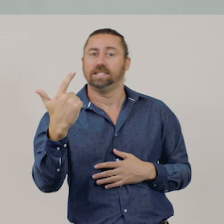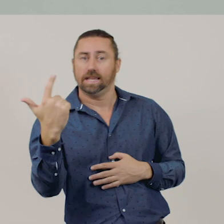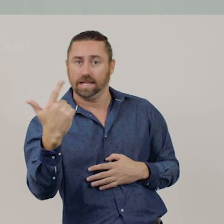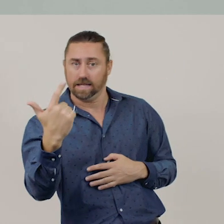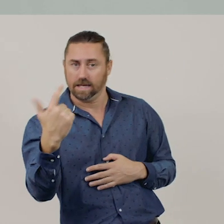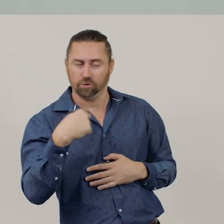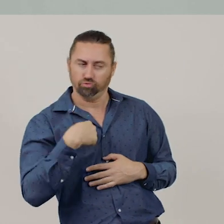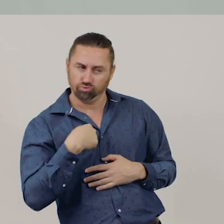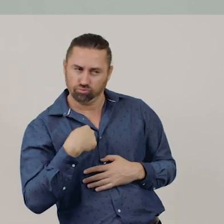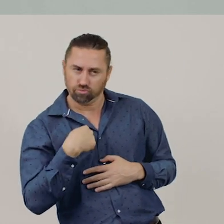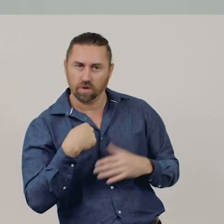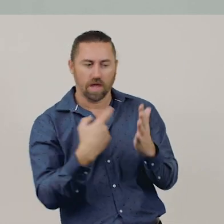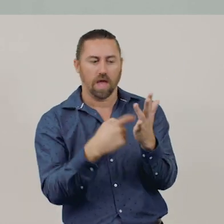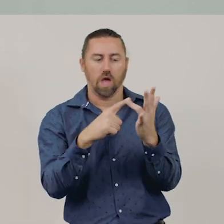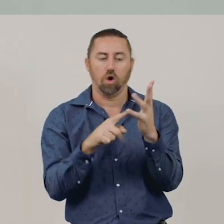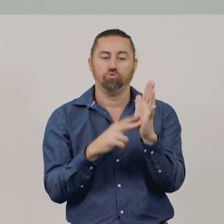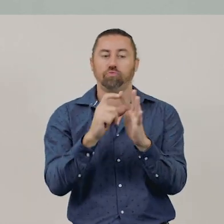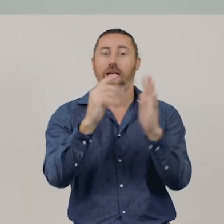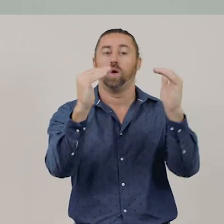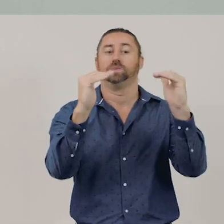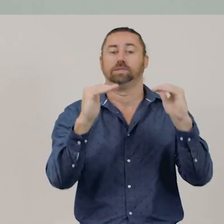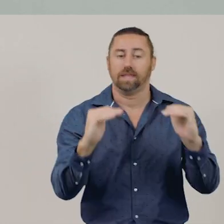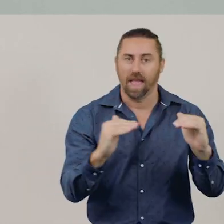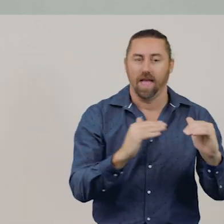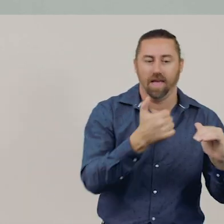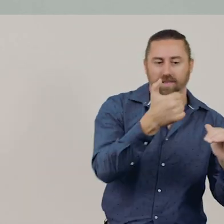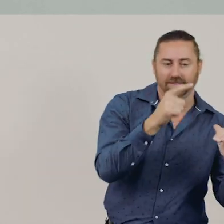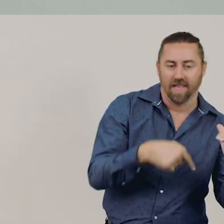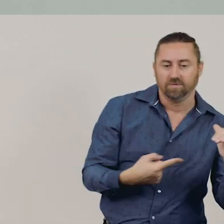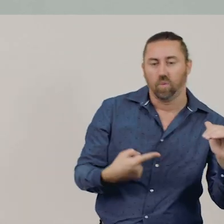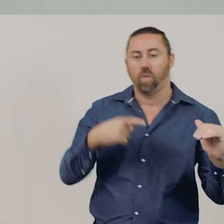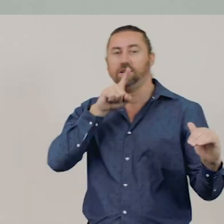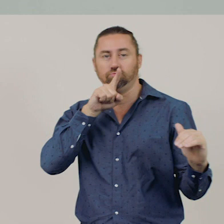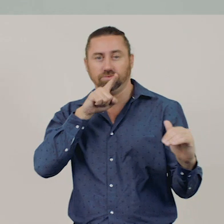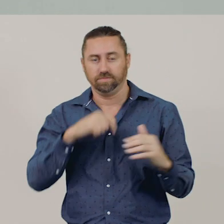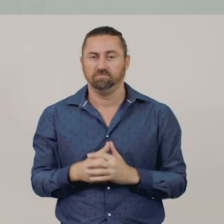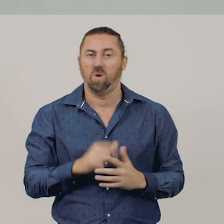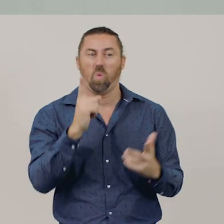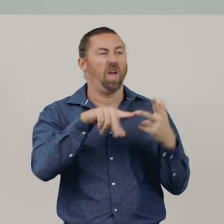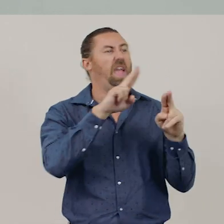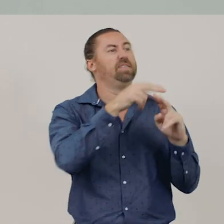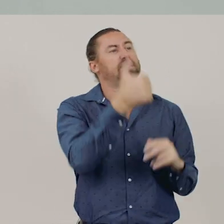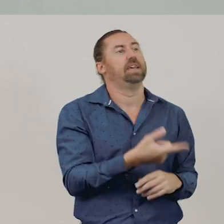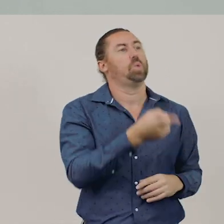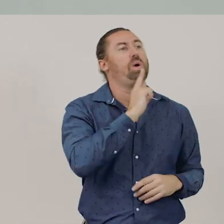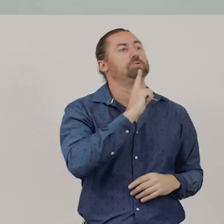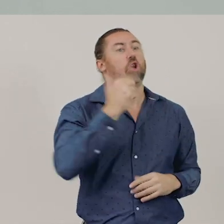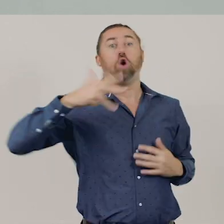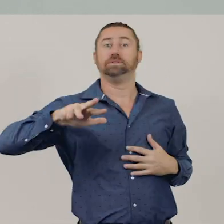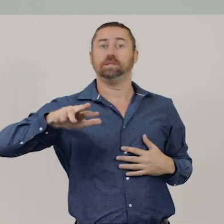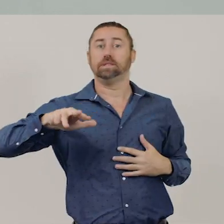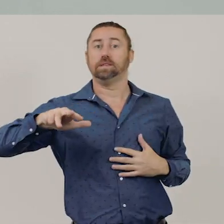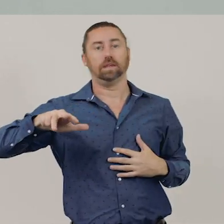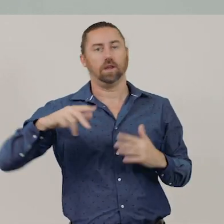6,117, we would round down to 6,100. But if our number was